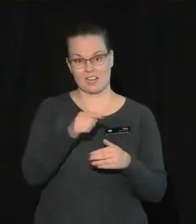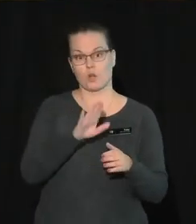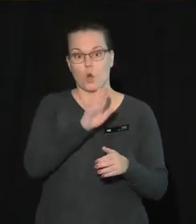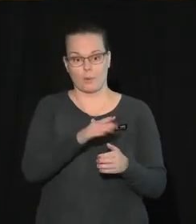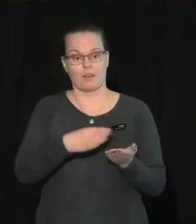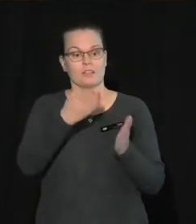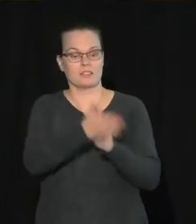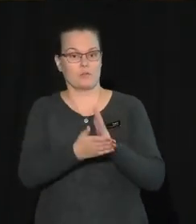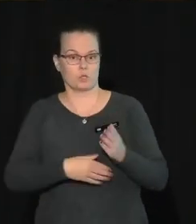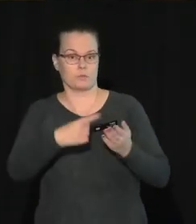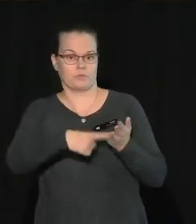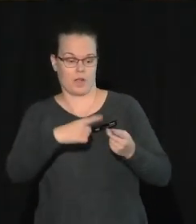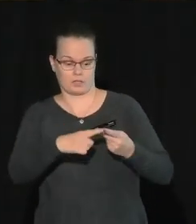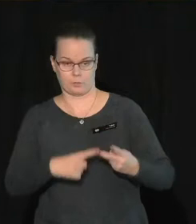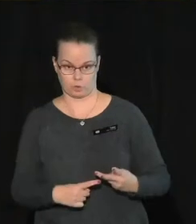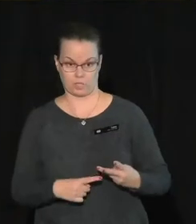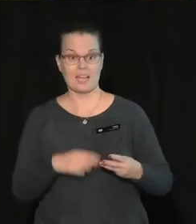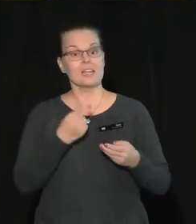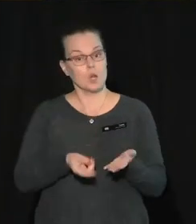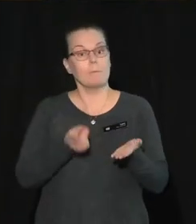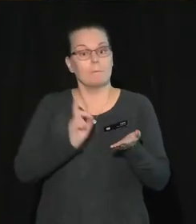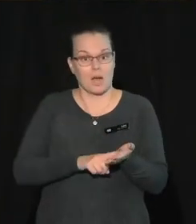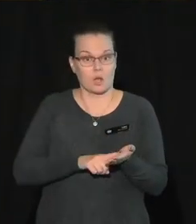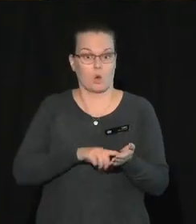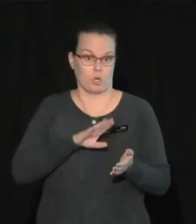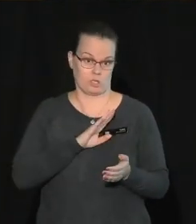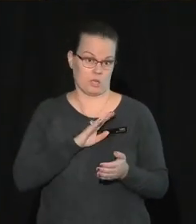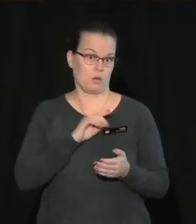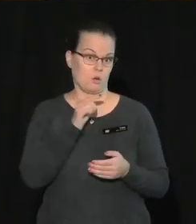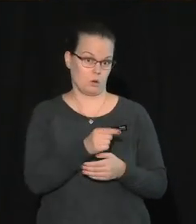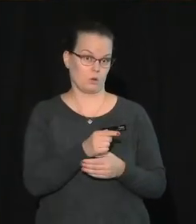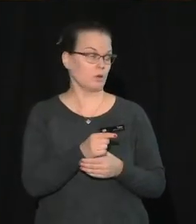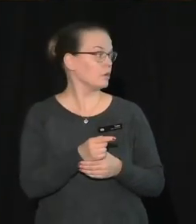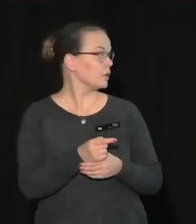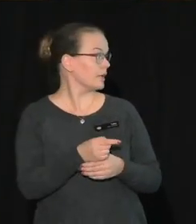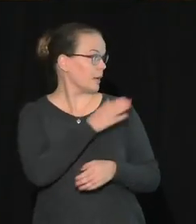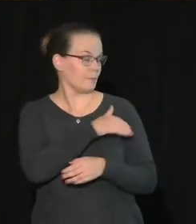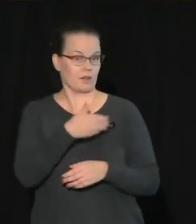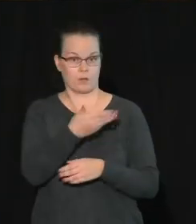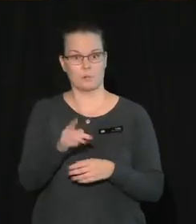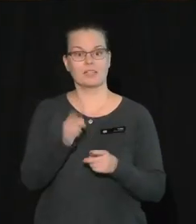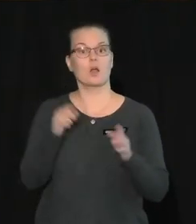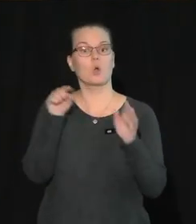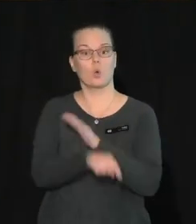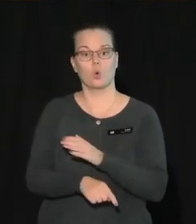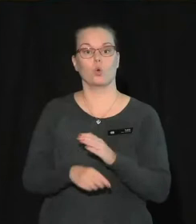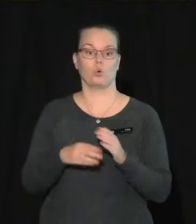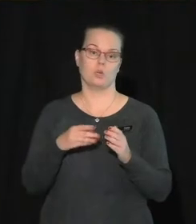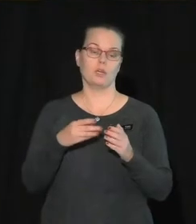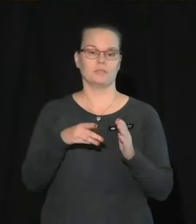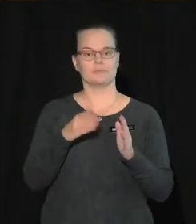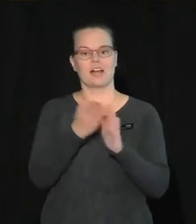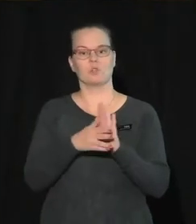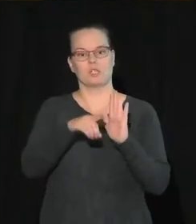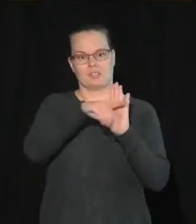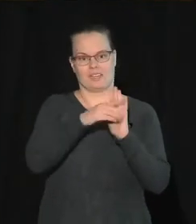the Act are compulsory for the products and services which are in the scope of the Act. But